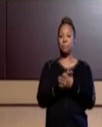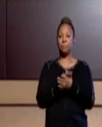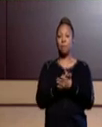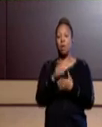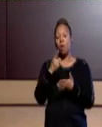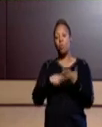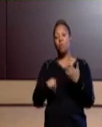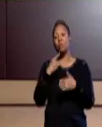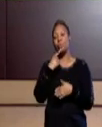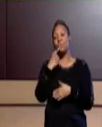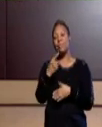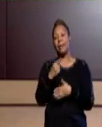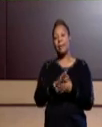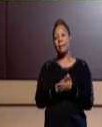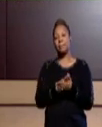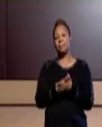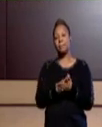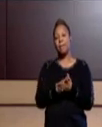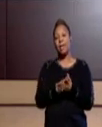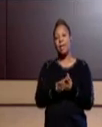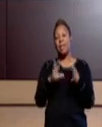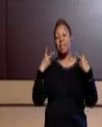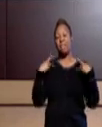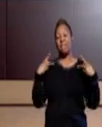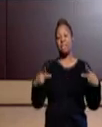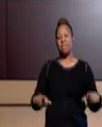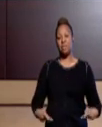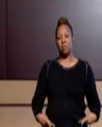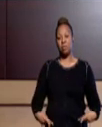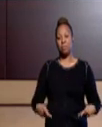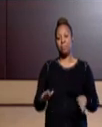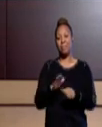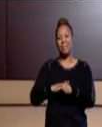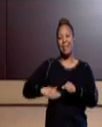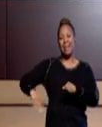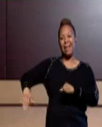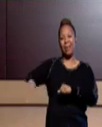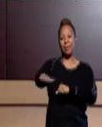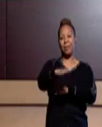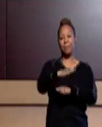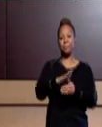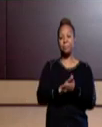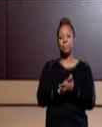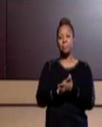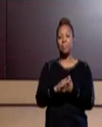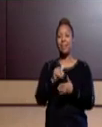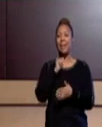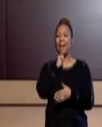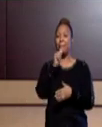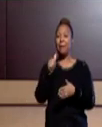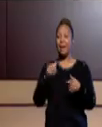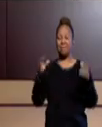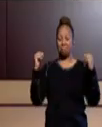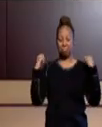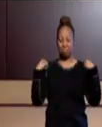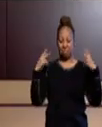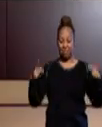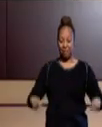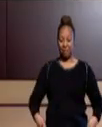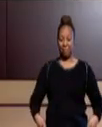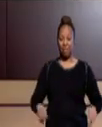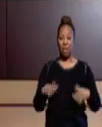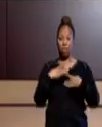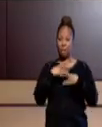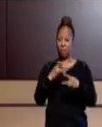What would you say to us in the physical realm that people are admitting, I'm not together physically? You know, it's interesting.